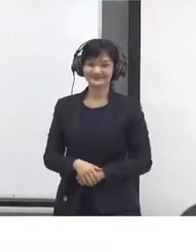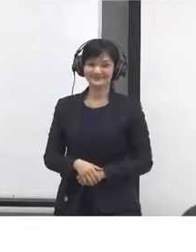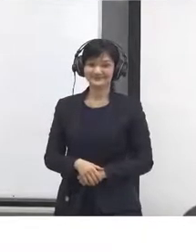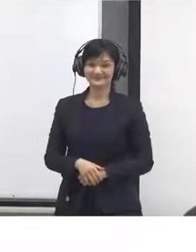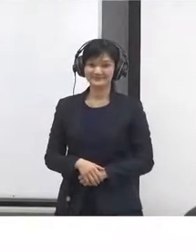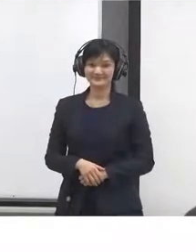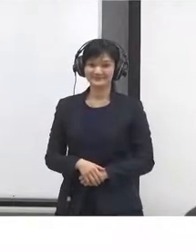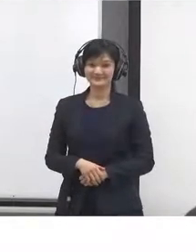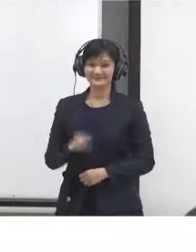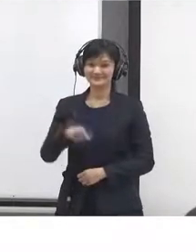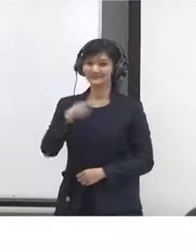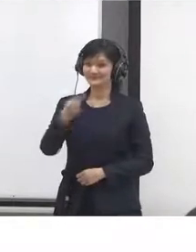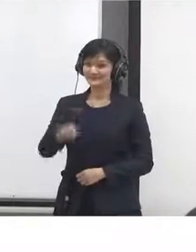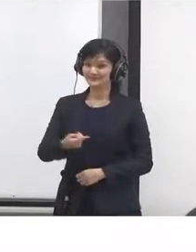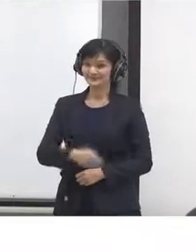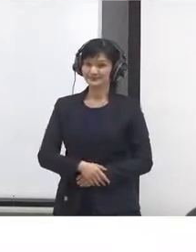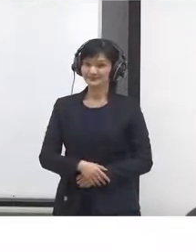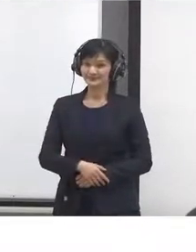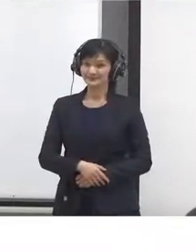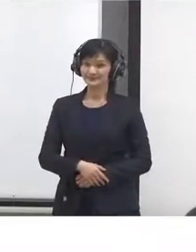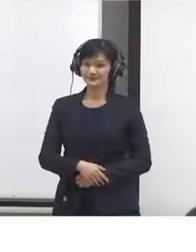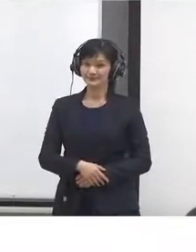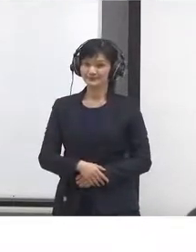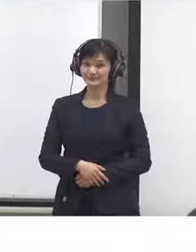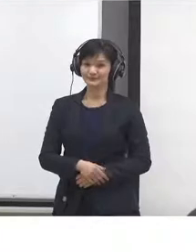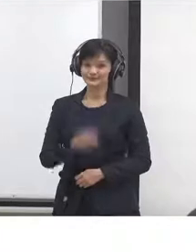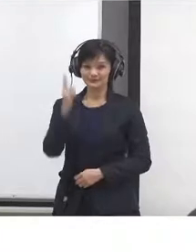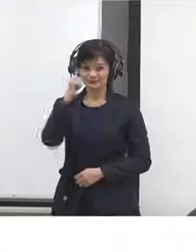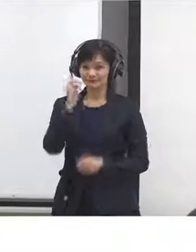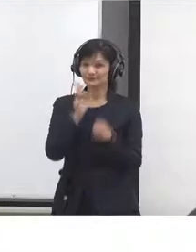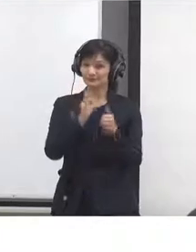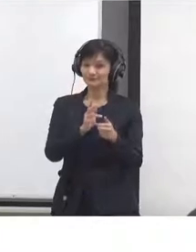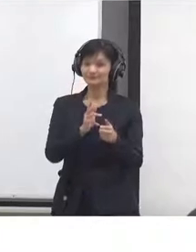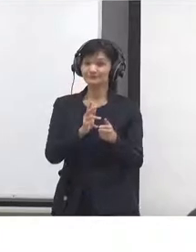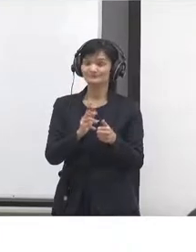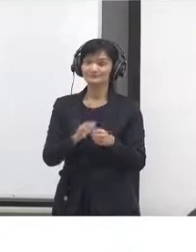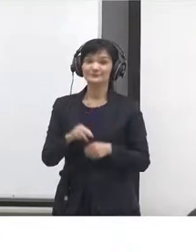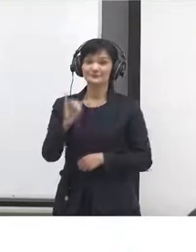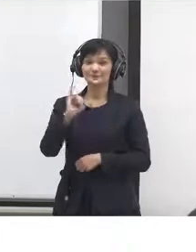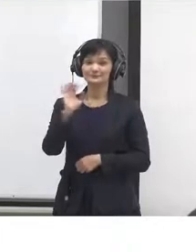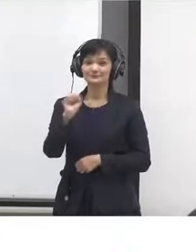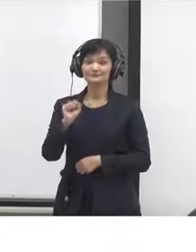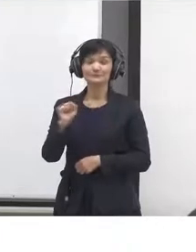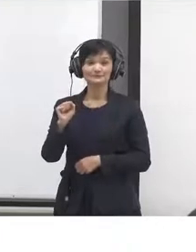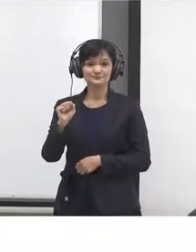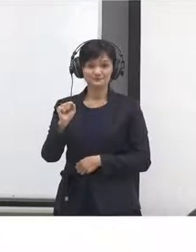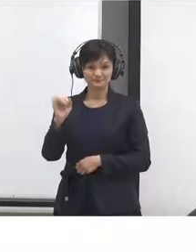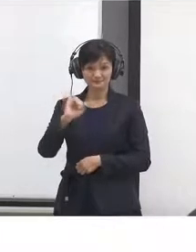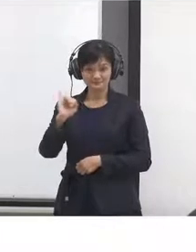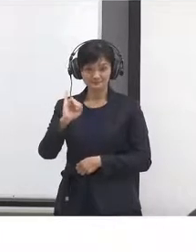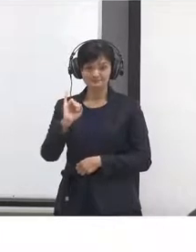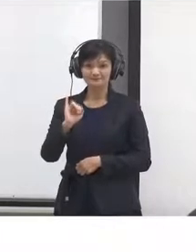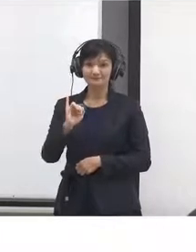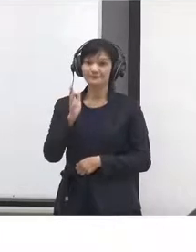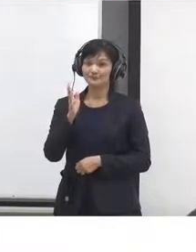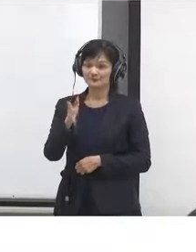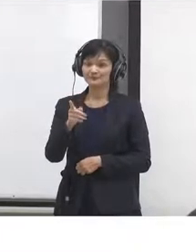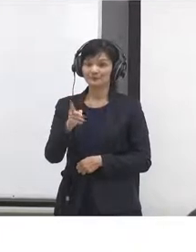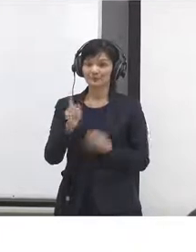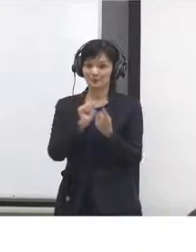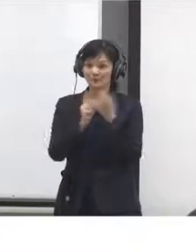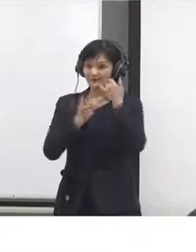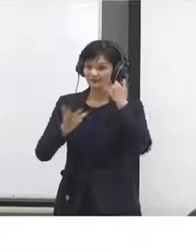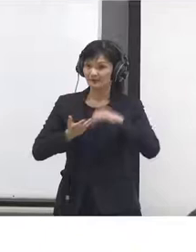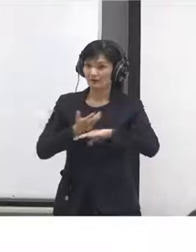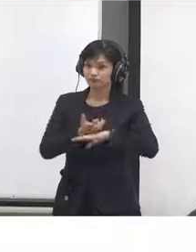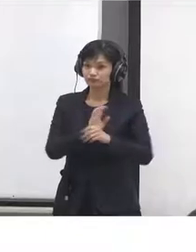skip to the FTO question for Isabel. Are there non-coder designers in the FTO communities? Like since